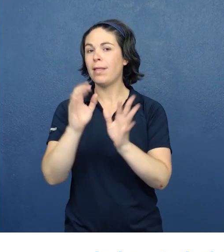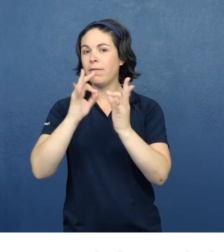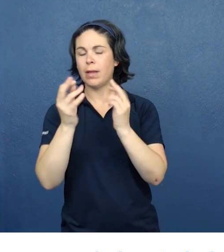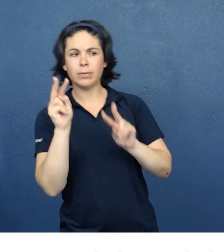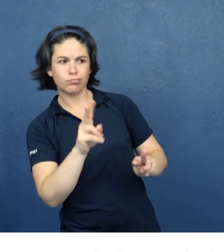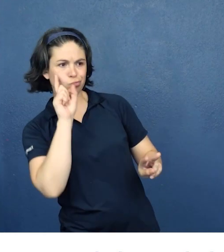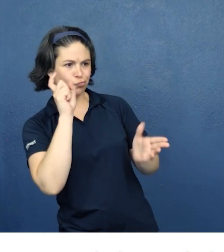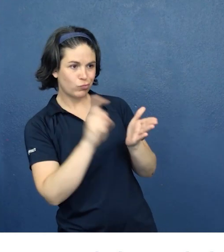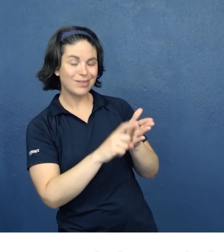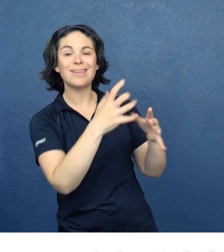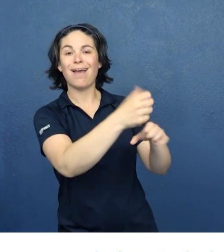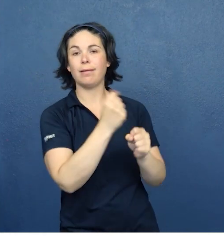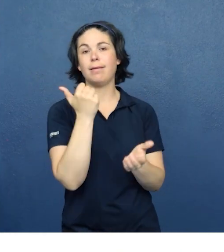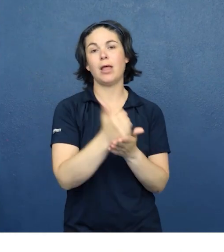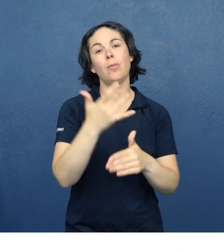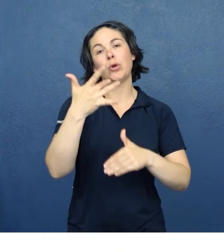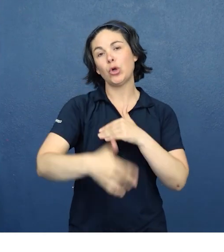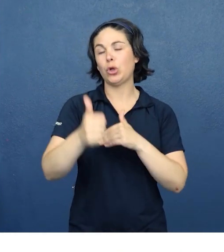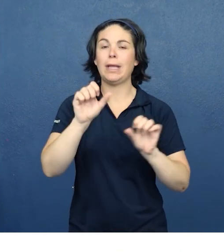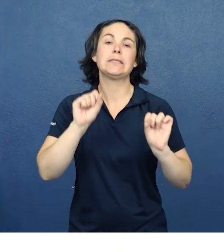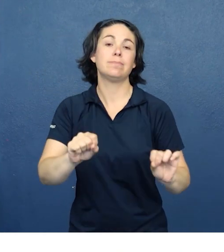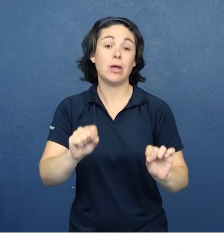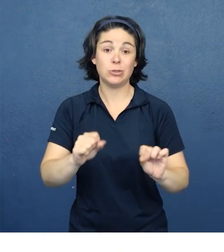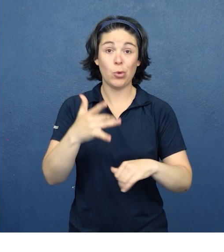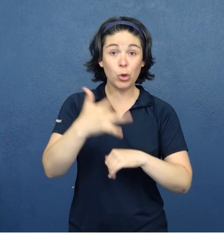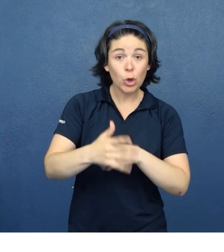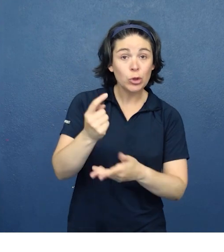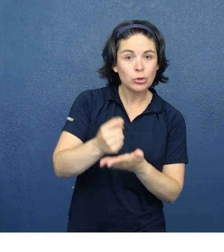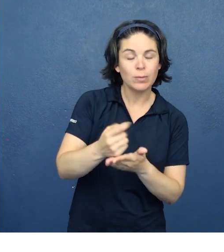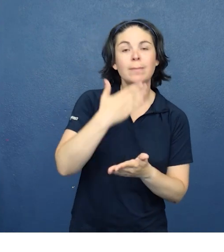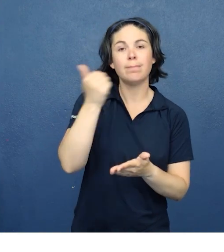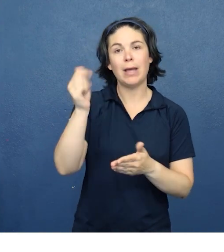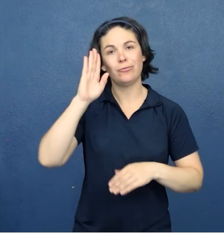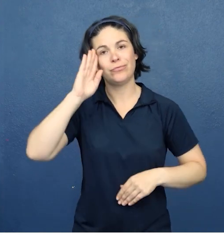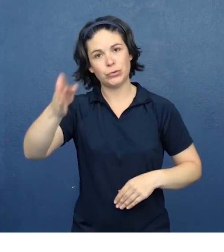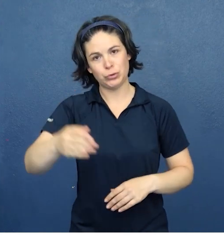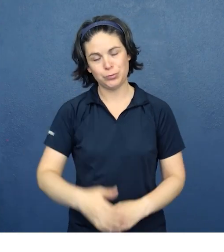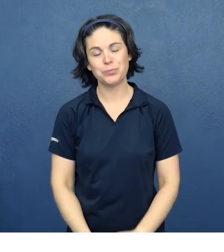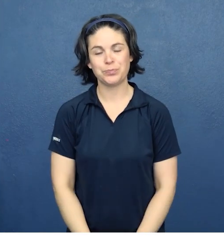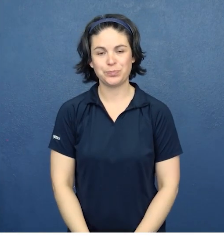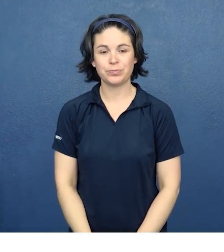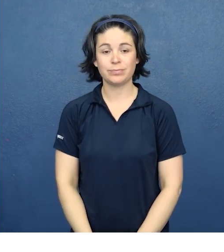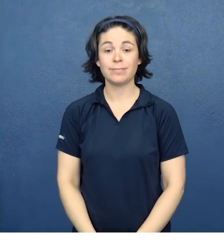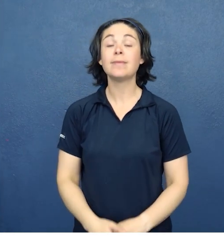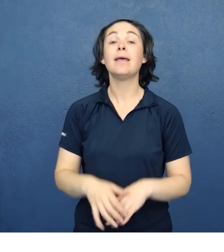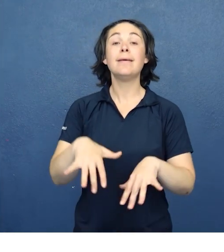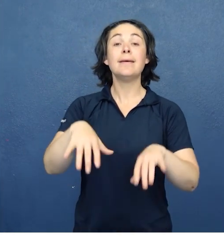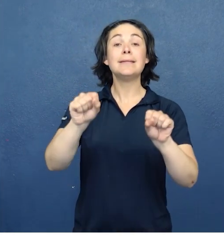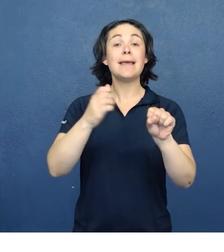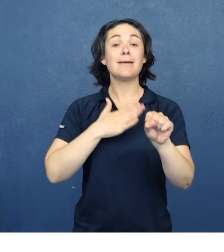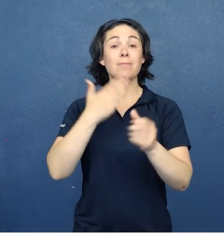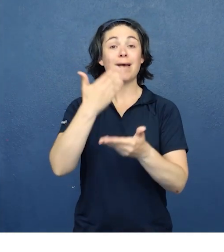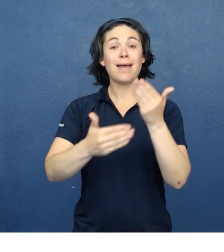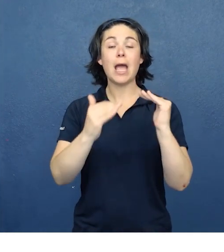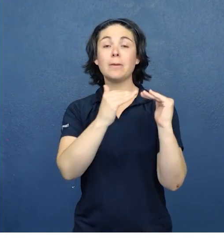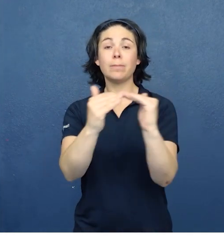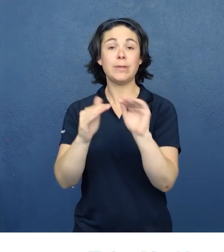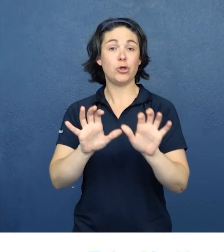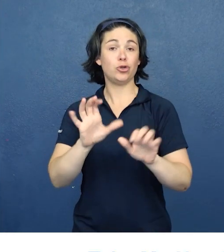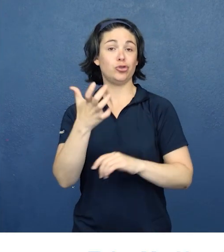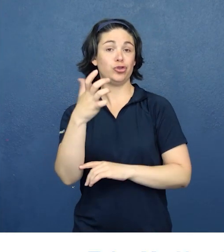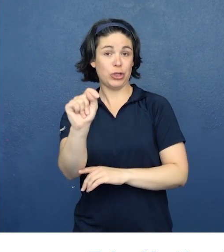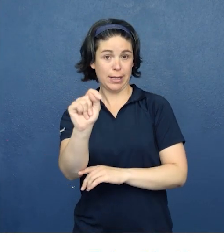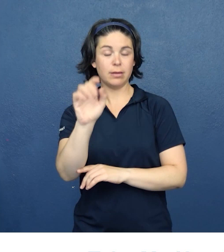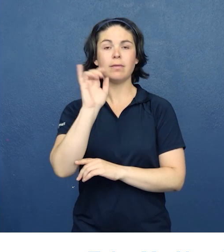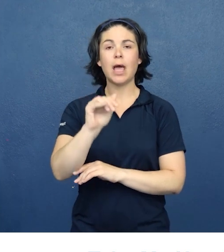one as soon as possible. The earlier the treatment, the better the prognosis. Take My Hand Peer Chat. Take My